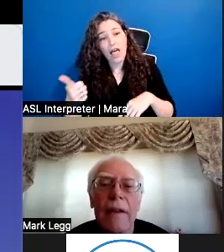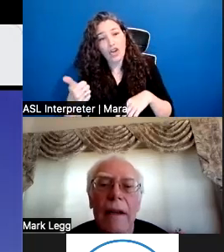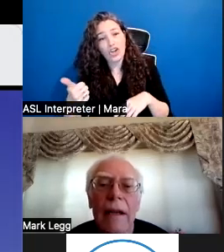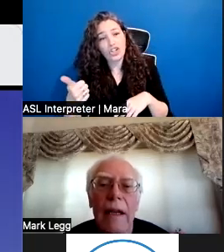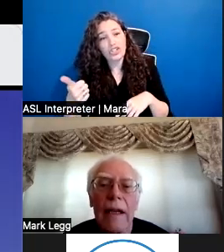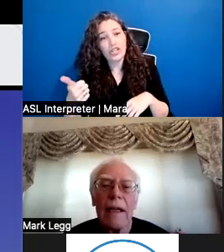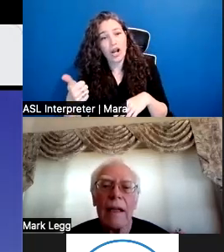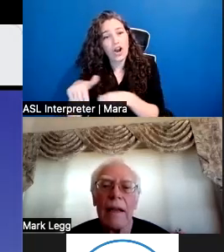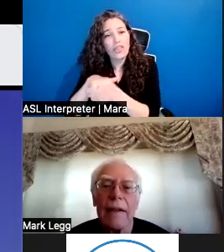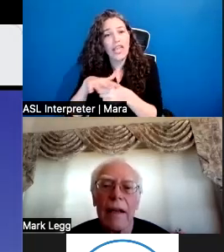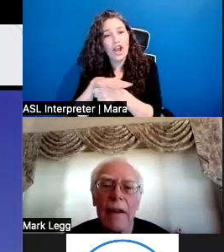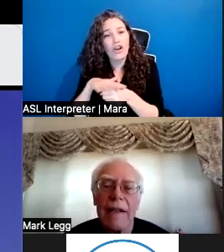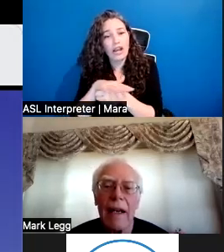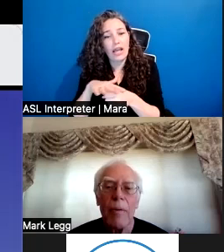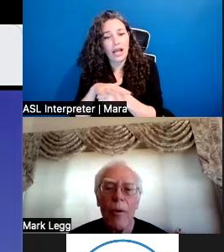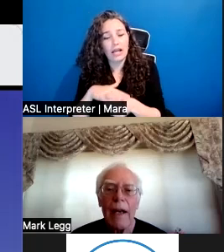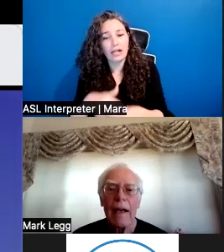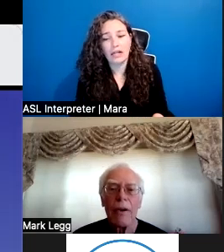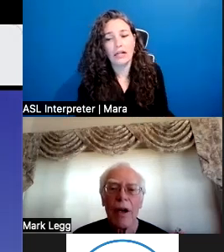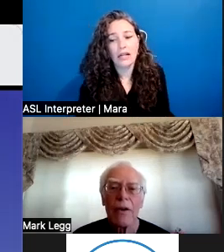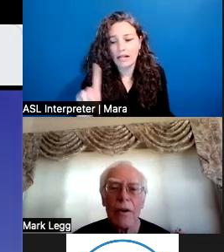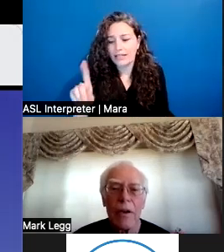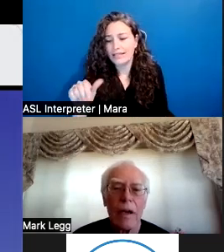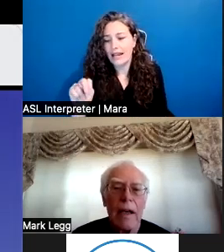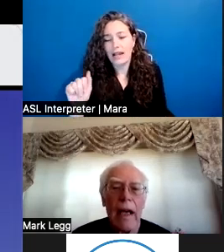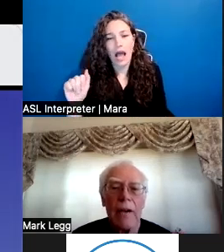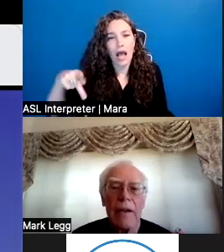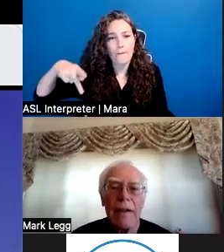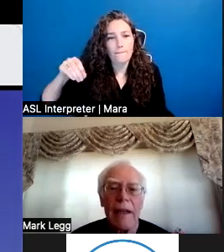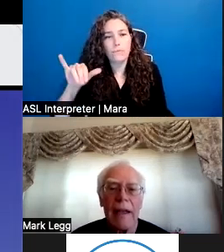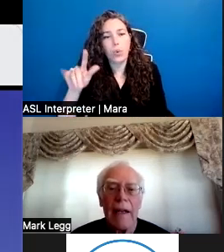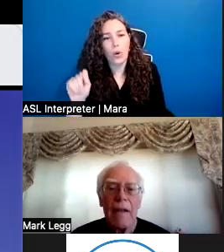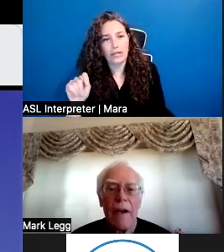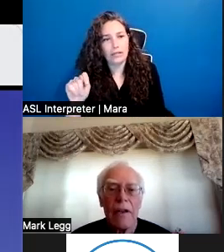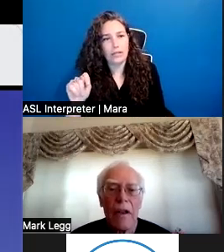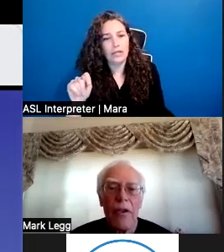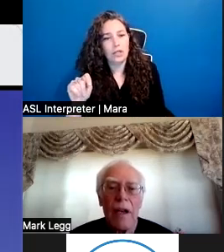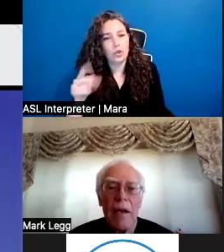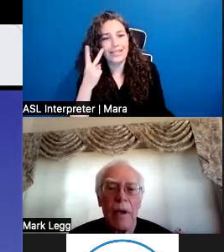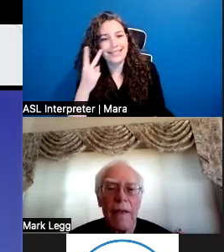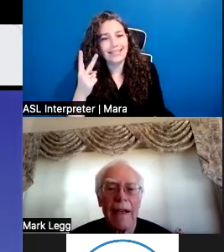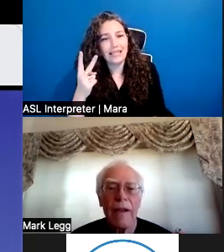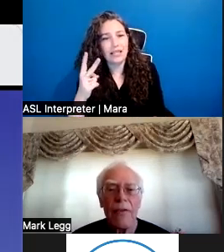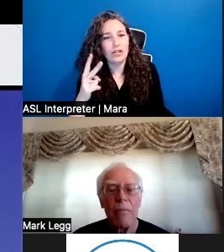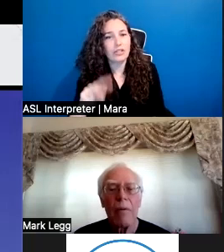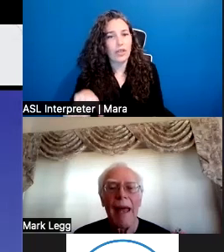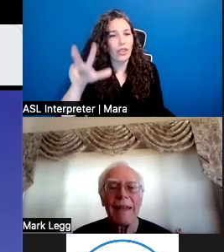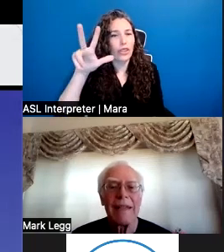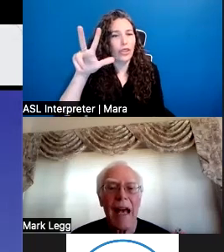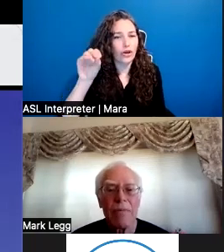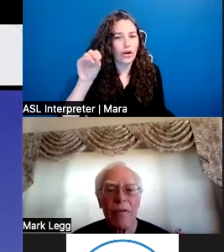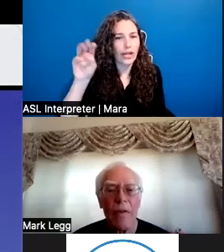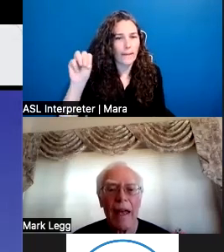can, it's there at Dana Point, and it goes offshore, and you can see there's the 30 MB, that's the 30-mile